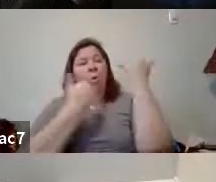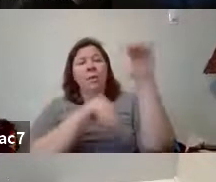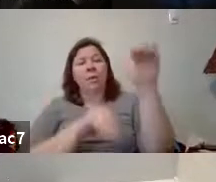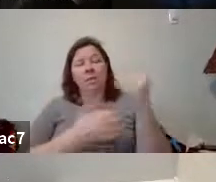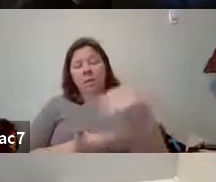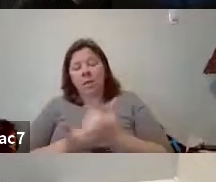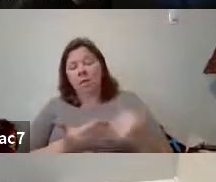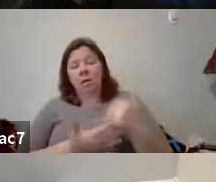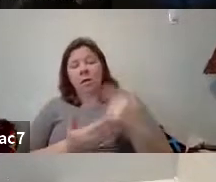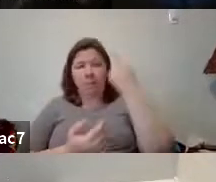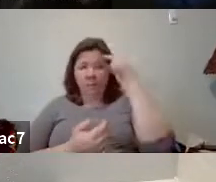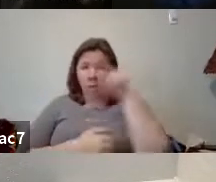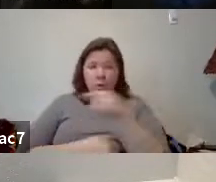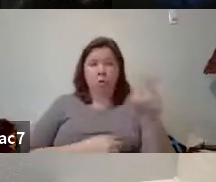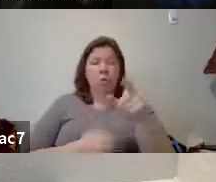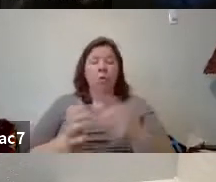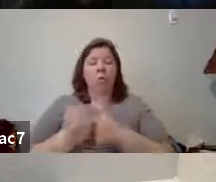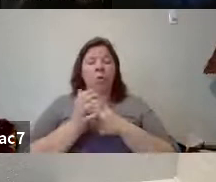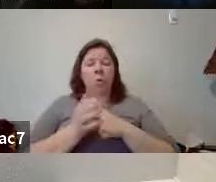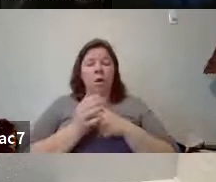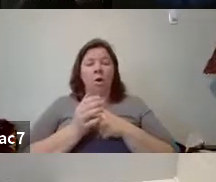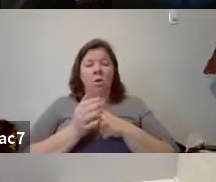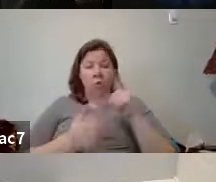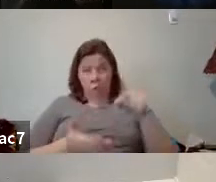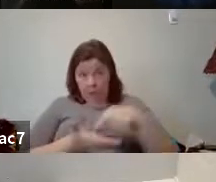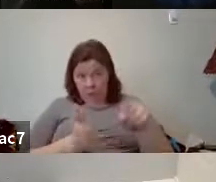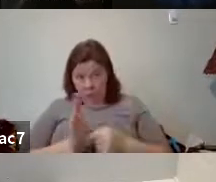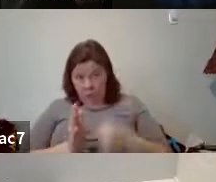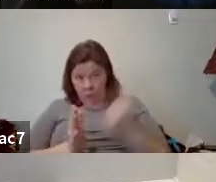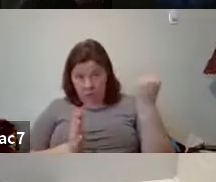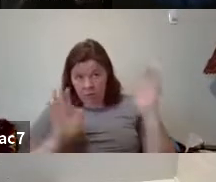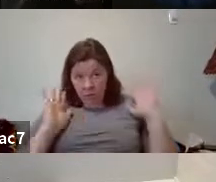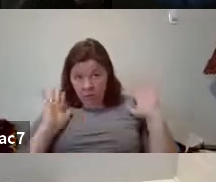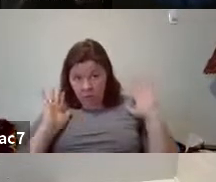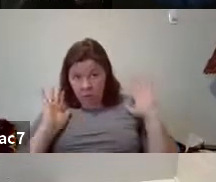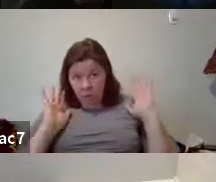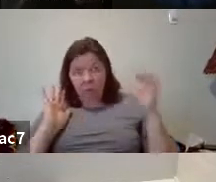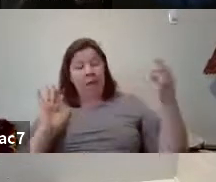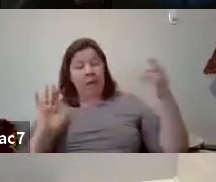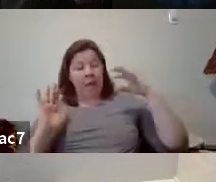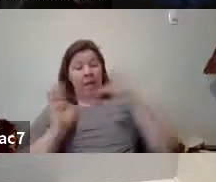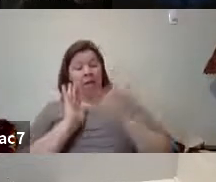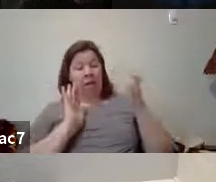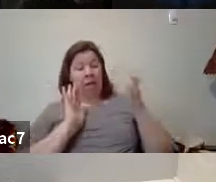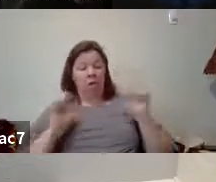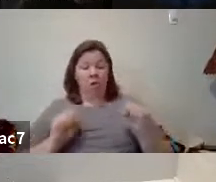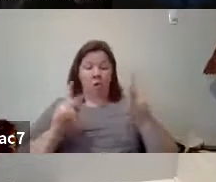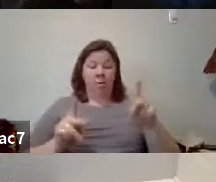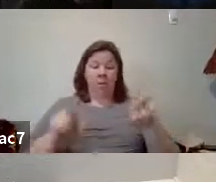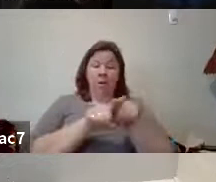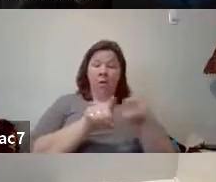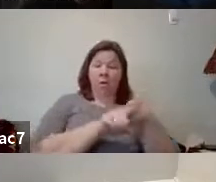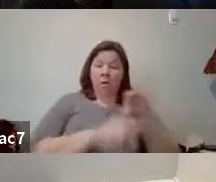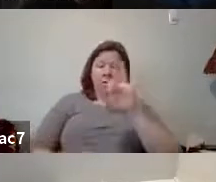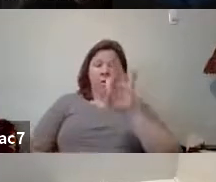for you, no work required, and you only pay once. That's another advantage, another opportunity as a founder, that you only have to